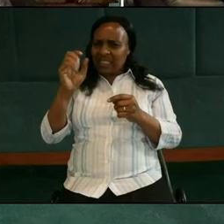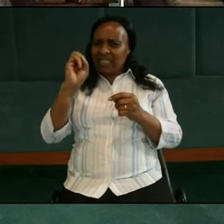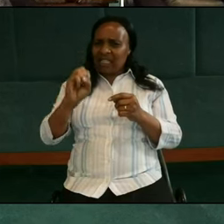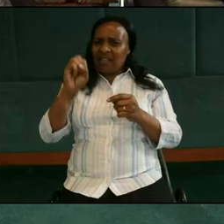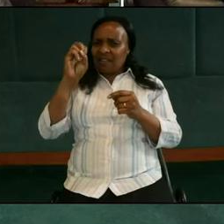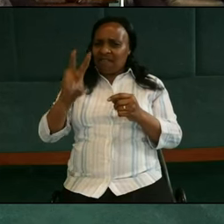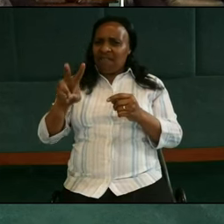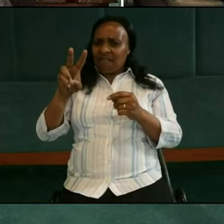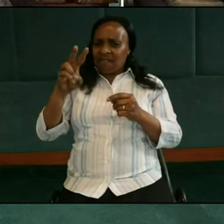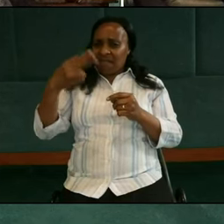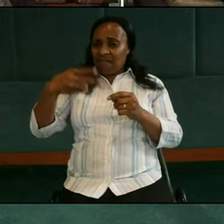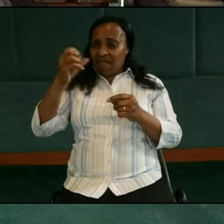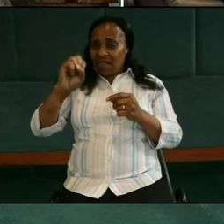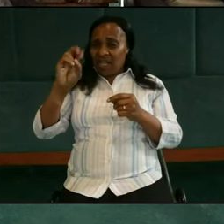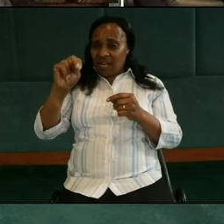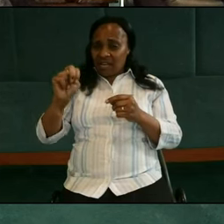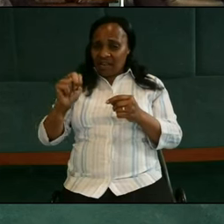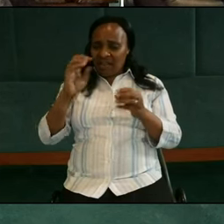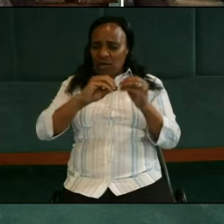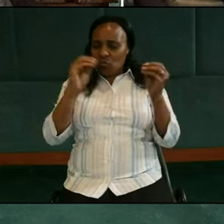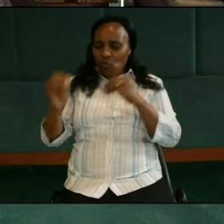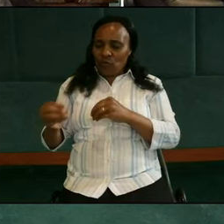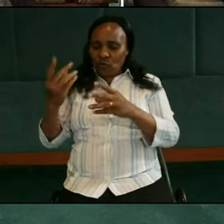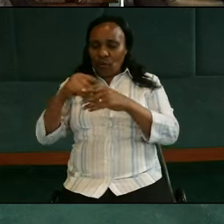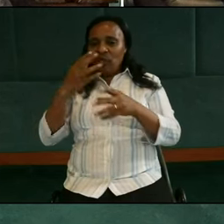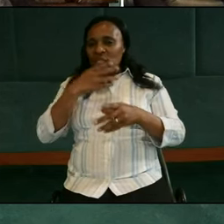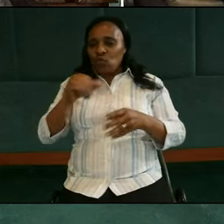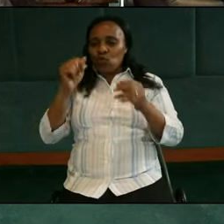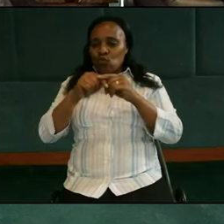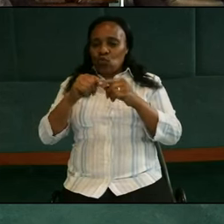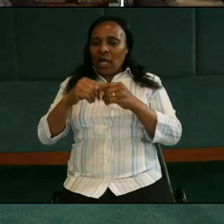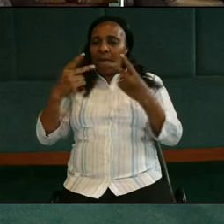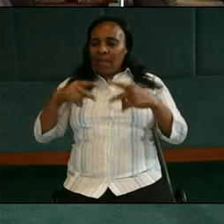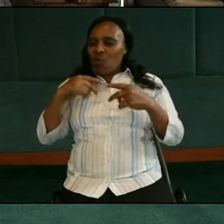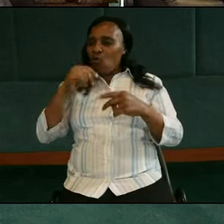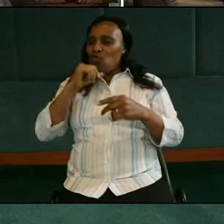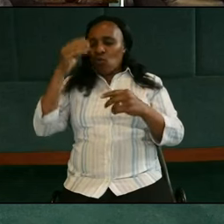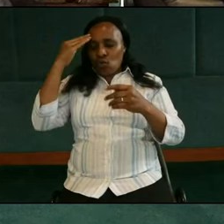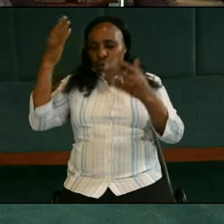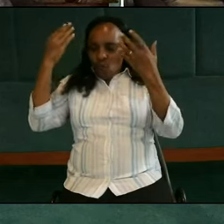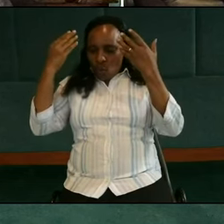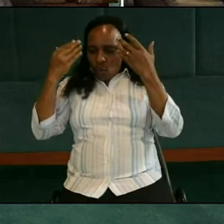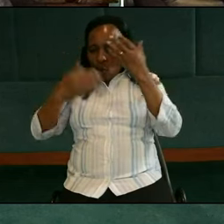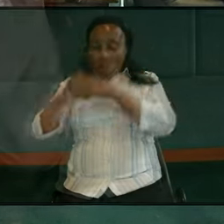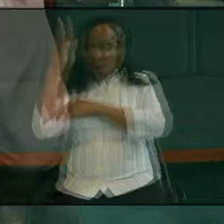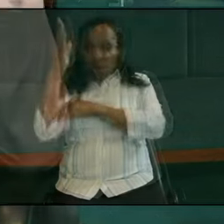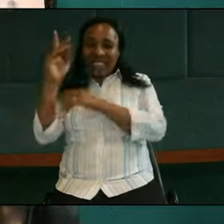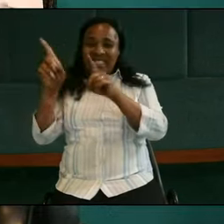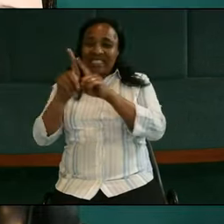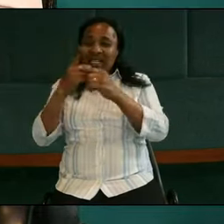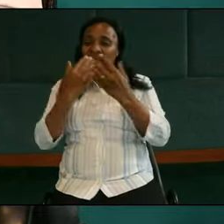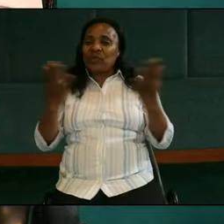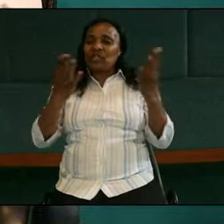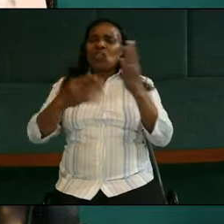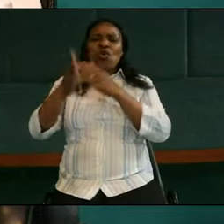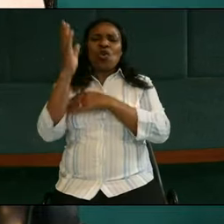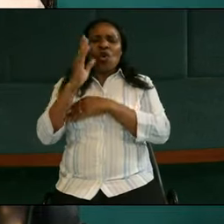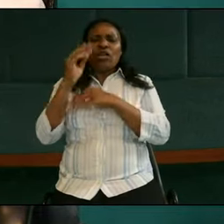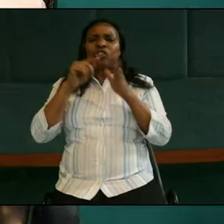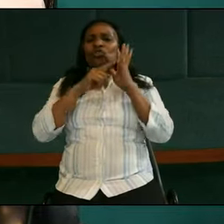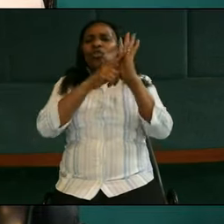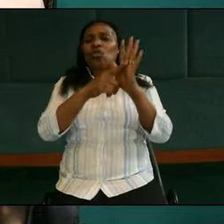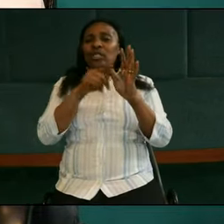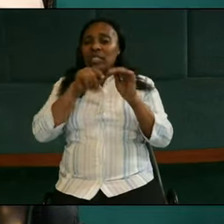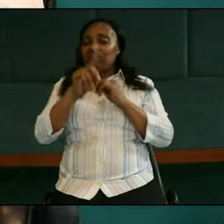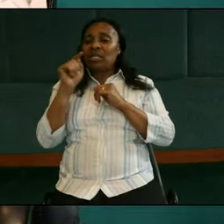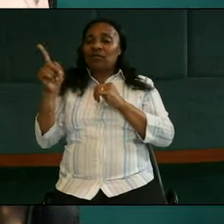moved out from the Jews to the Gentiles. That's the time the apostles now moved on to the Gentiles. So the same thing, the Lord reveals himself to his